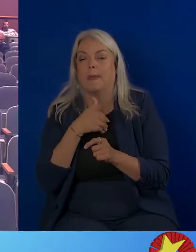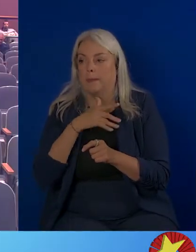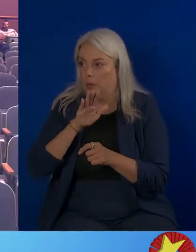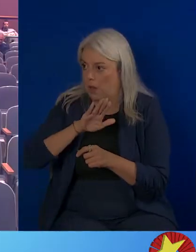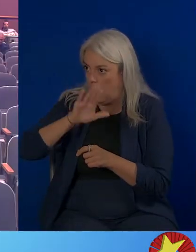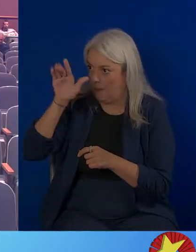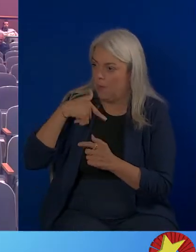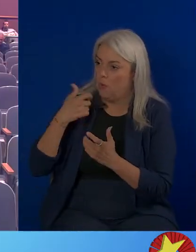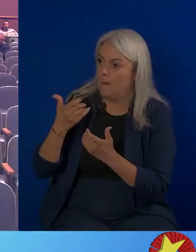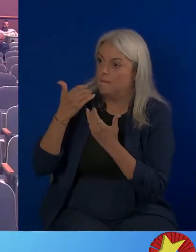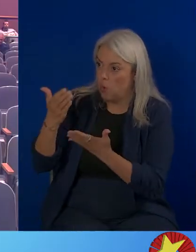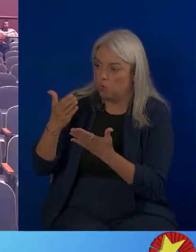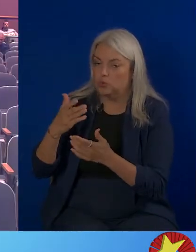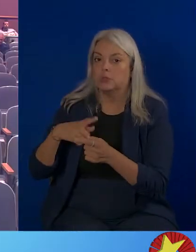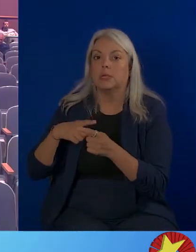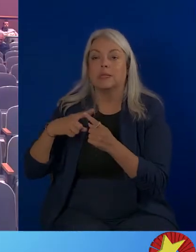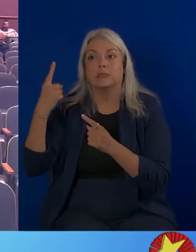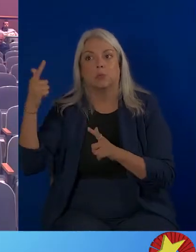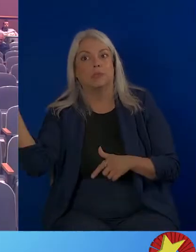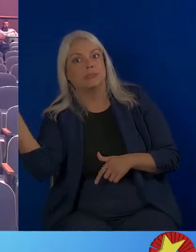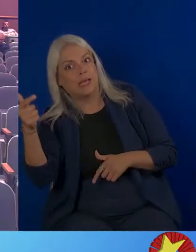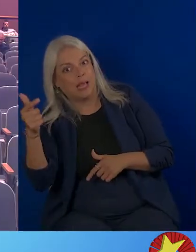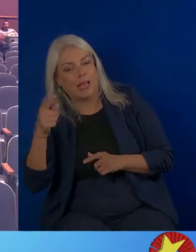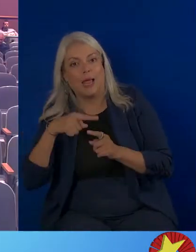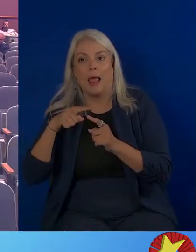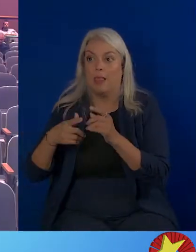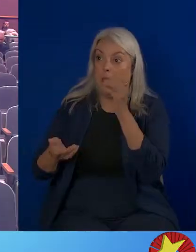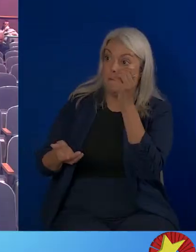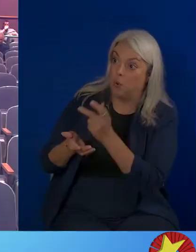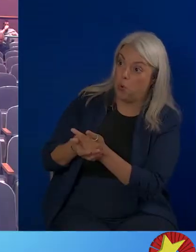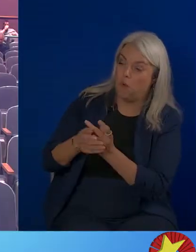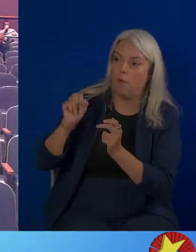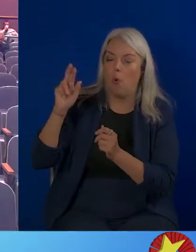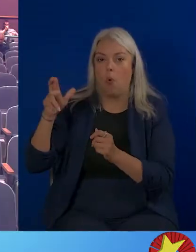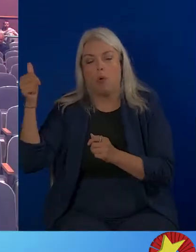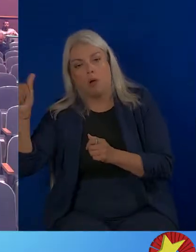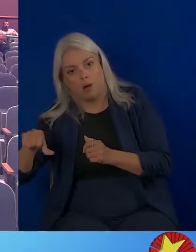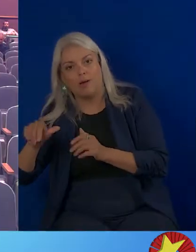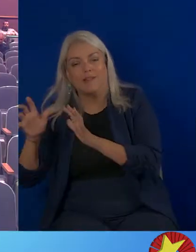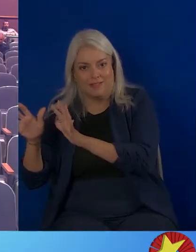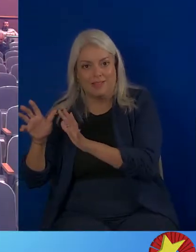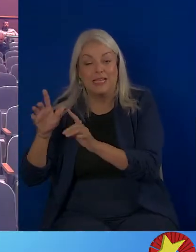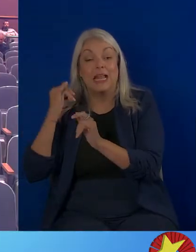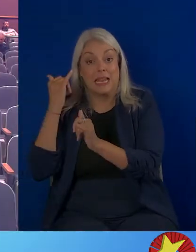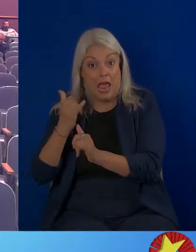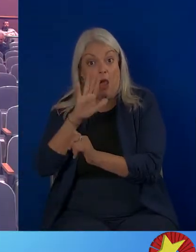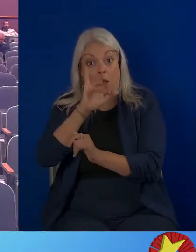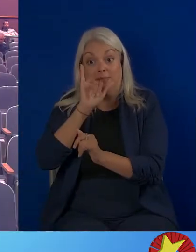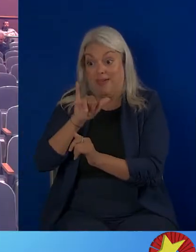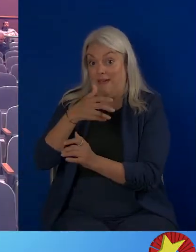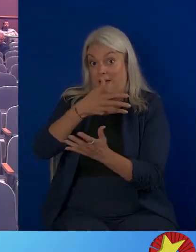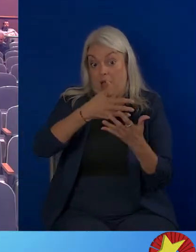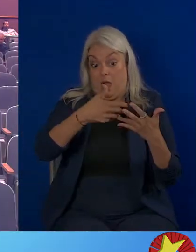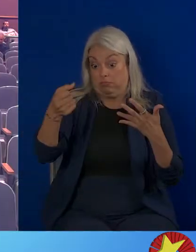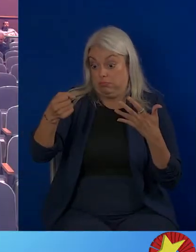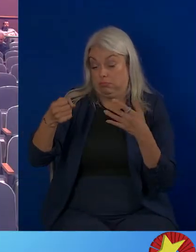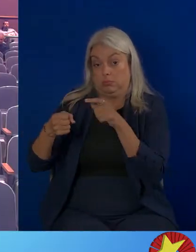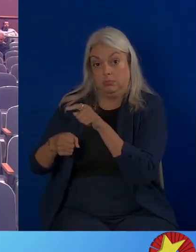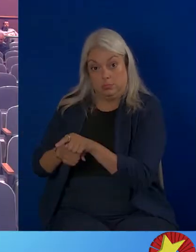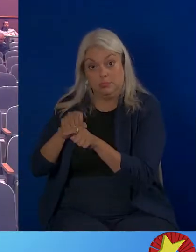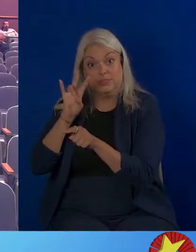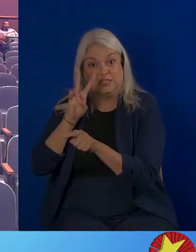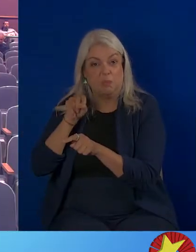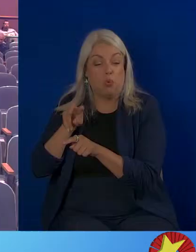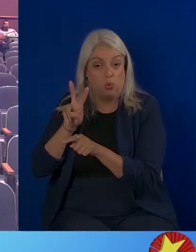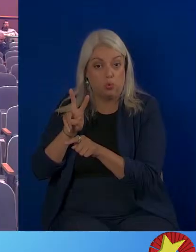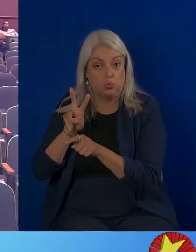do so. And then the next question is, with the removal of that agenda item,